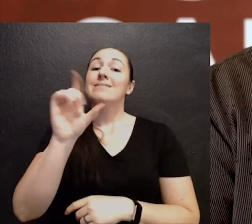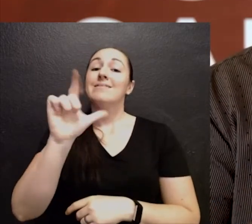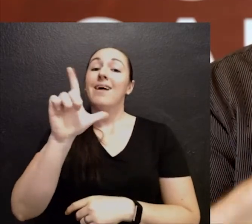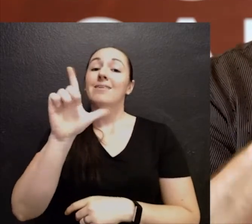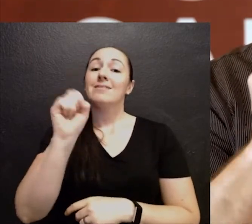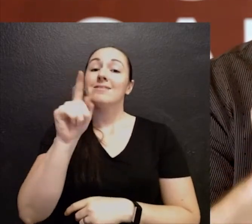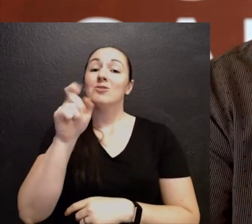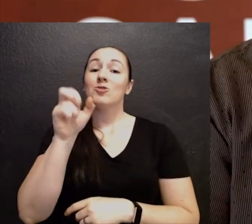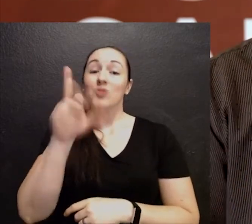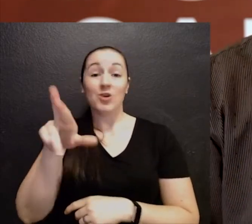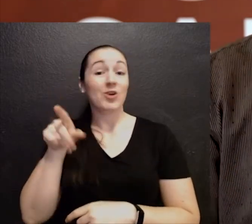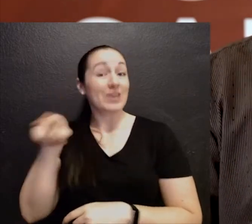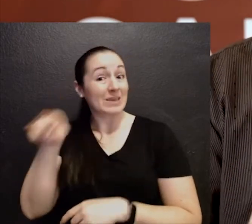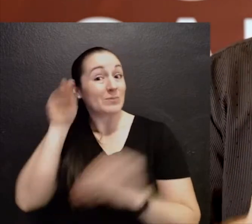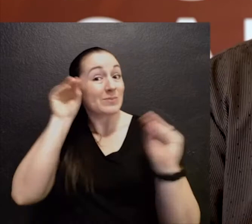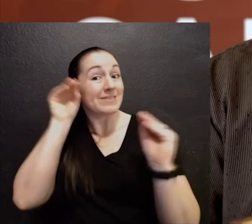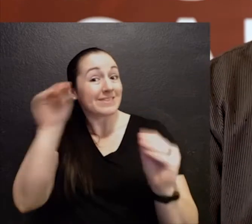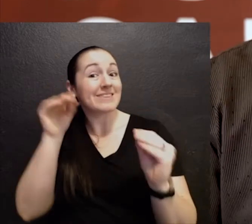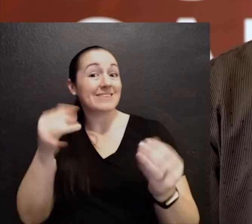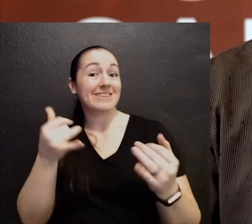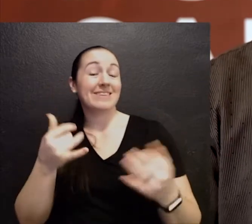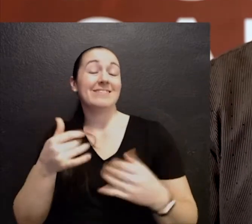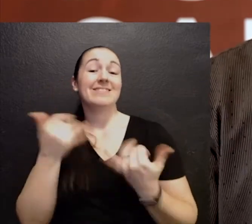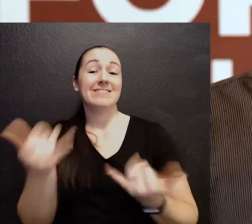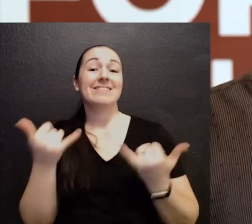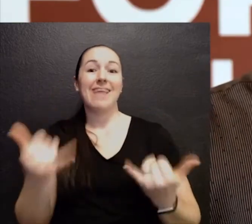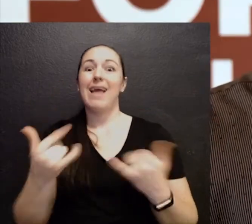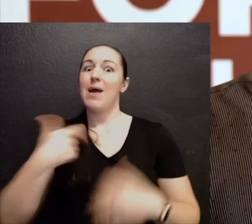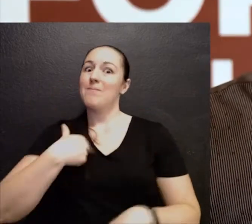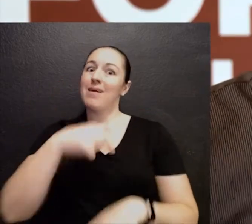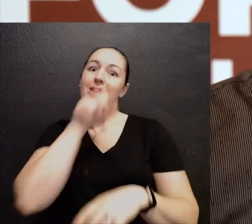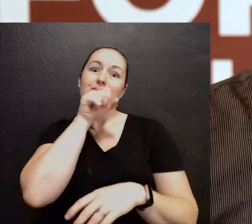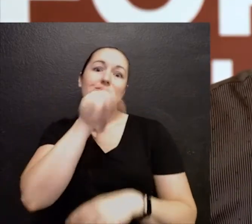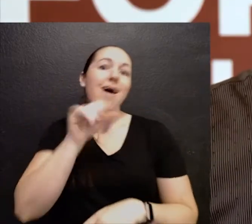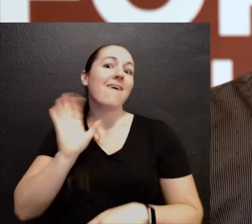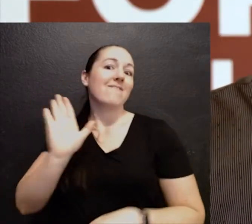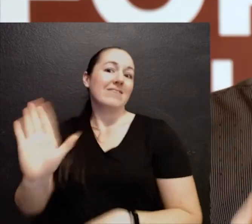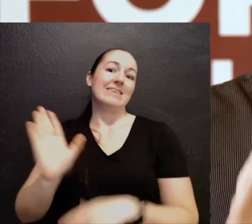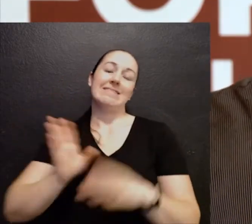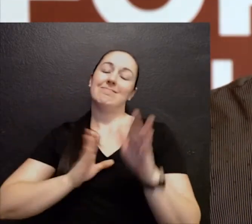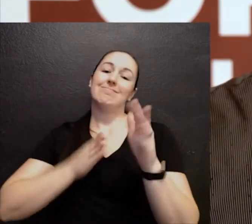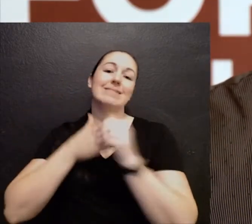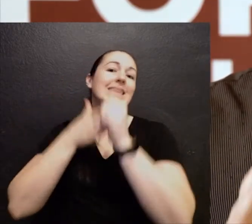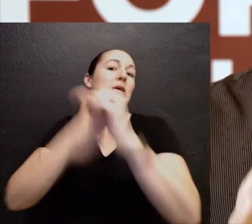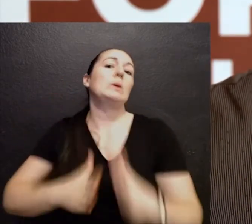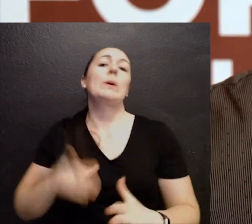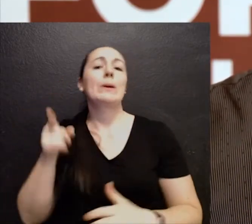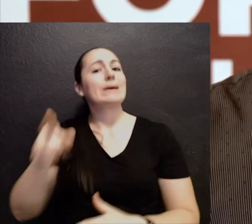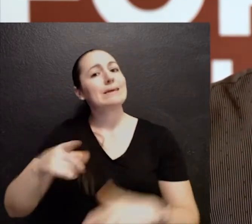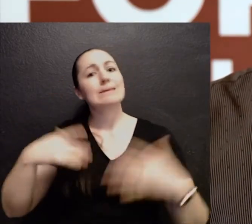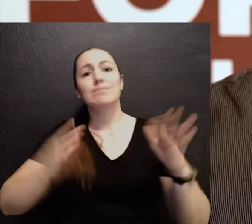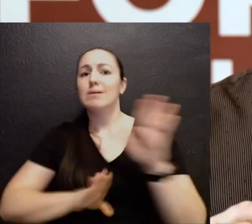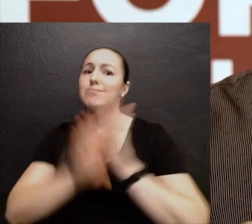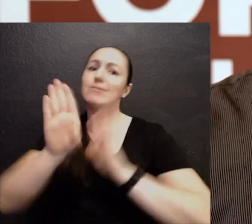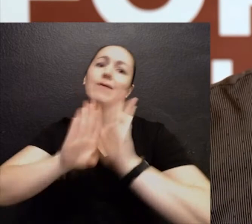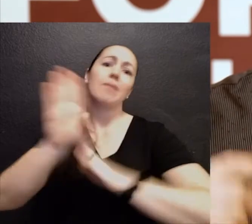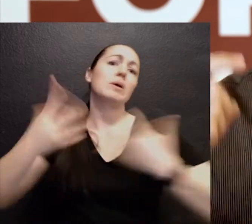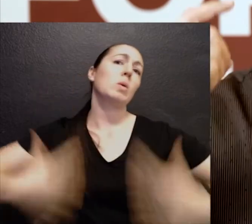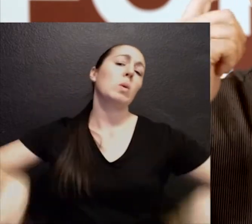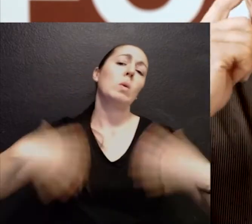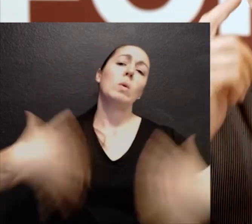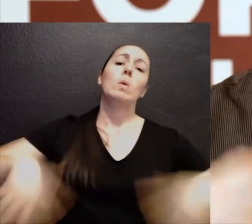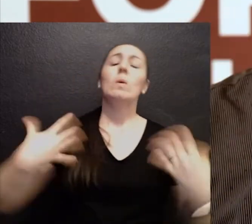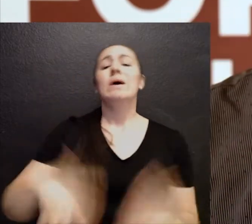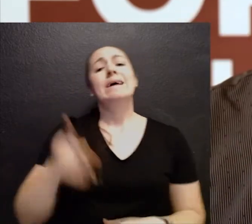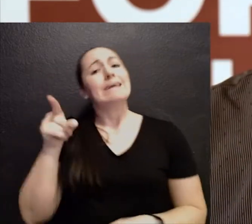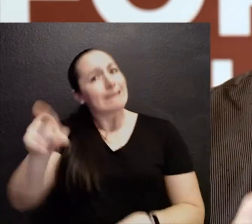going to be blessed. You're going to be encouraged. I love this young leader. He is growing by leaps and bounds. He is a difference maker. This young man has